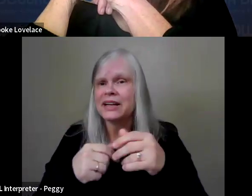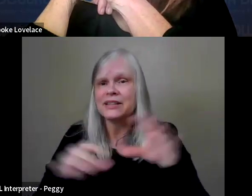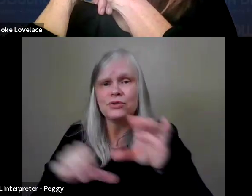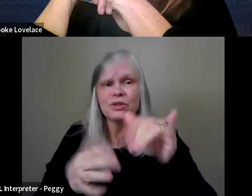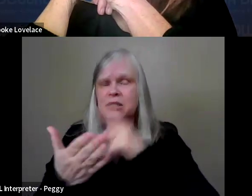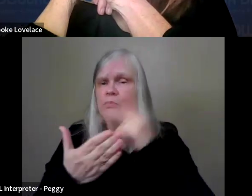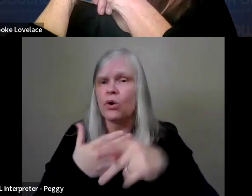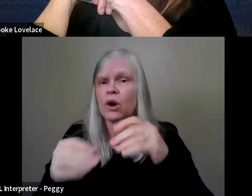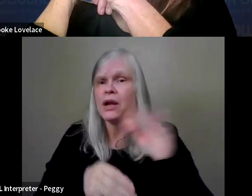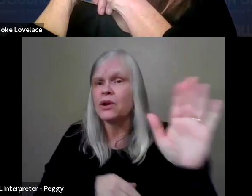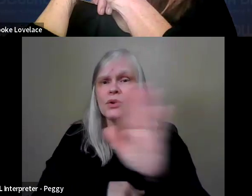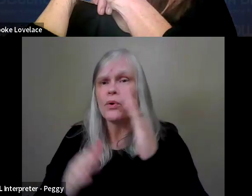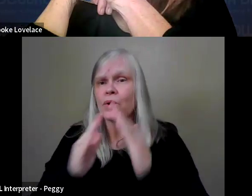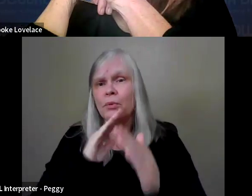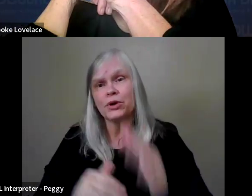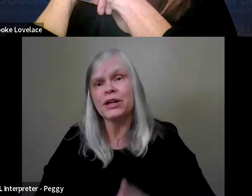in your community.